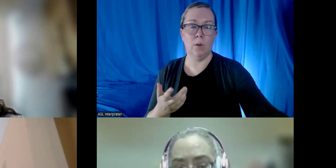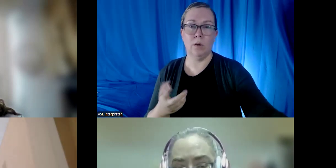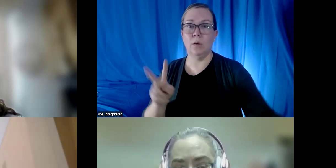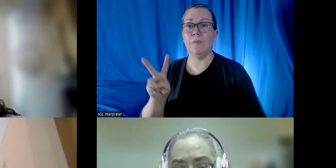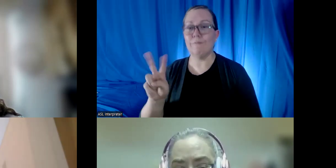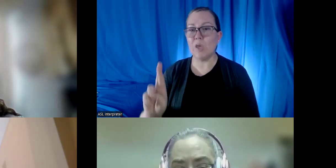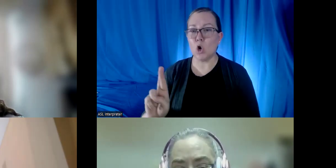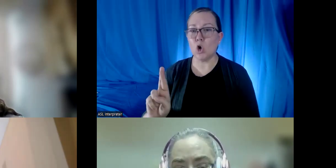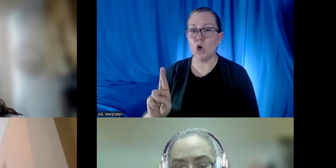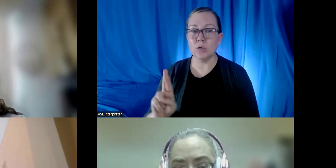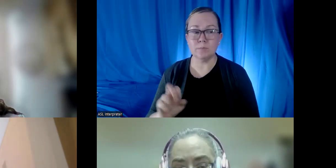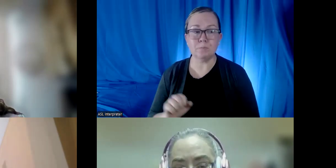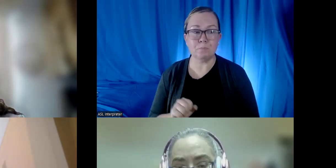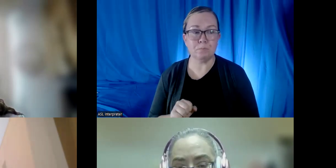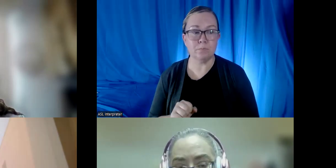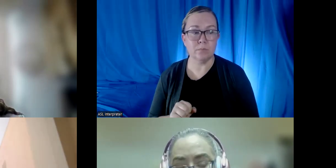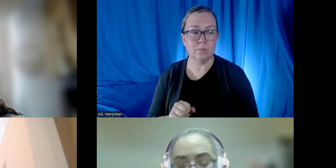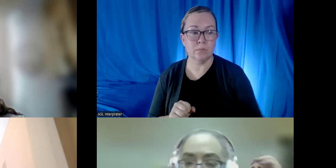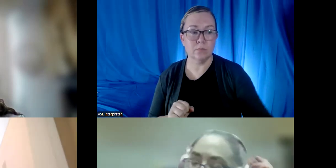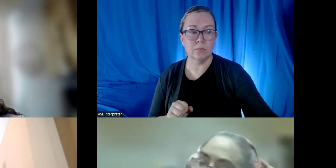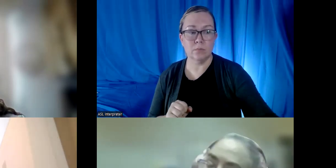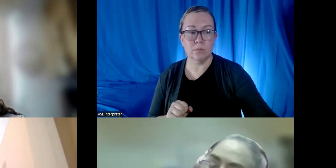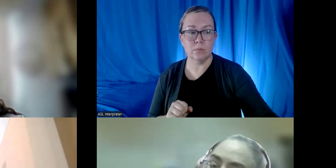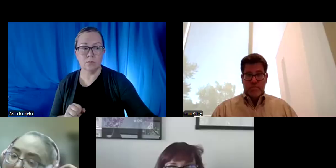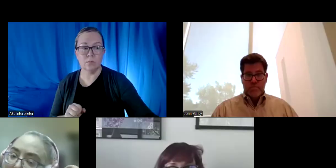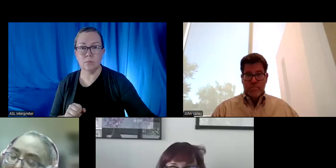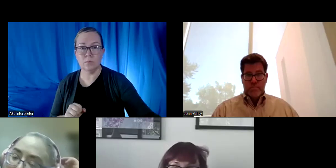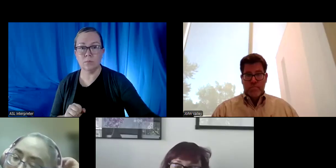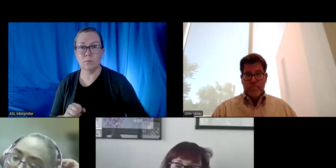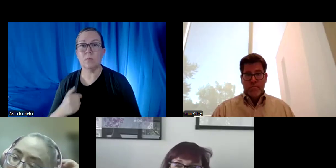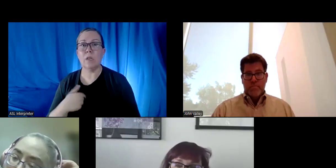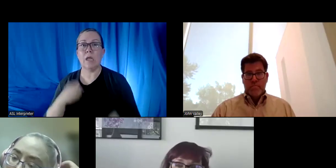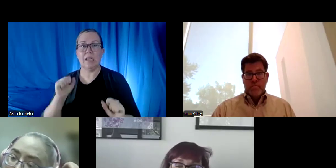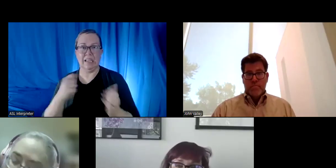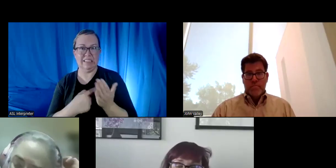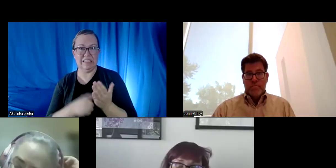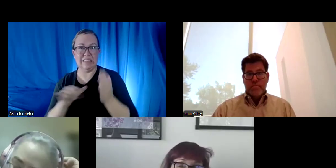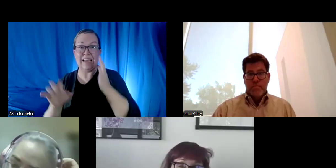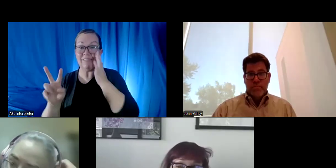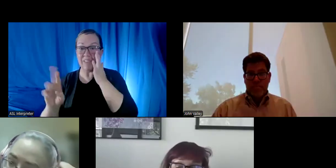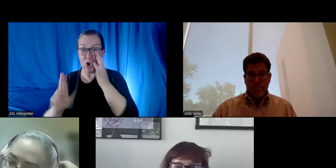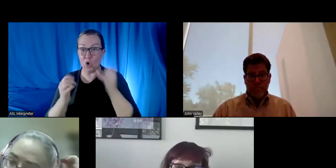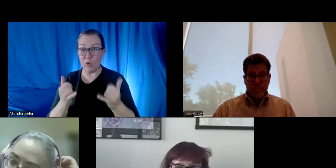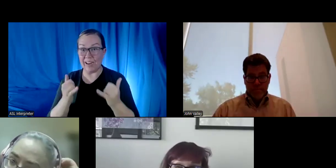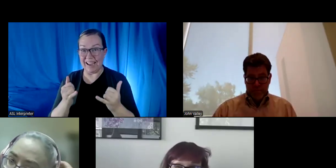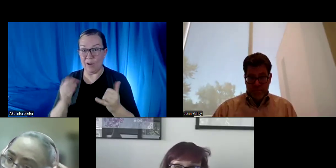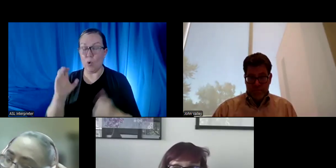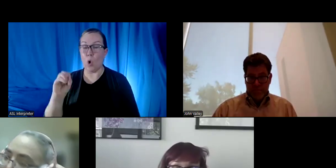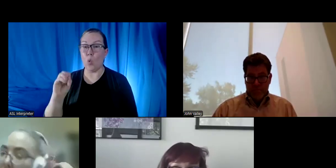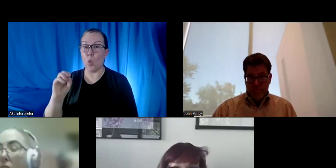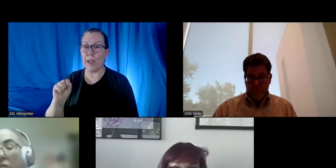Rehab? I can talk to that a little bit. Voc Rehab is currently in an order of